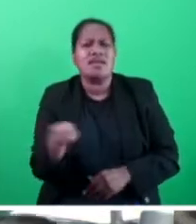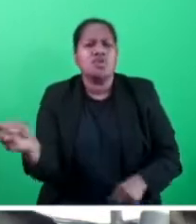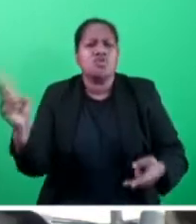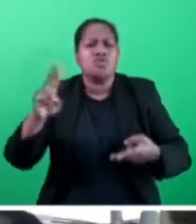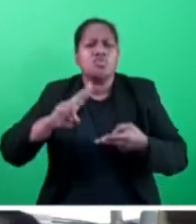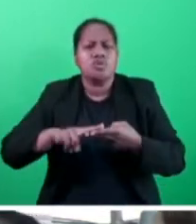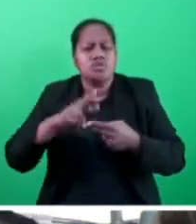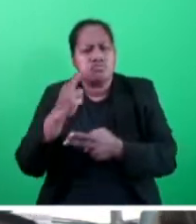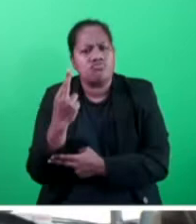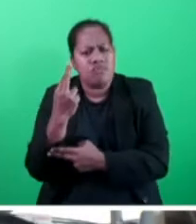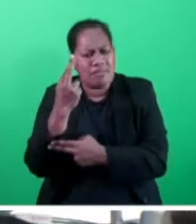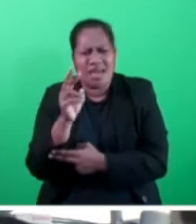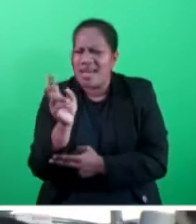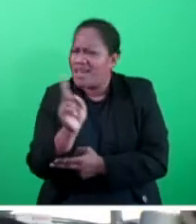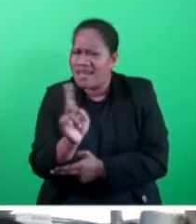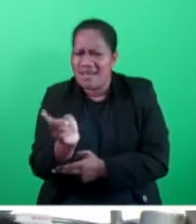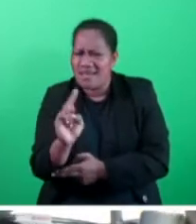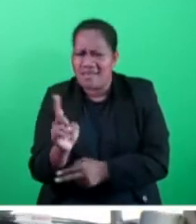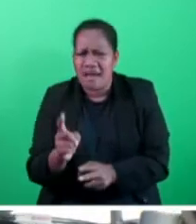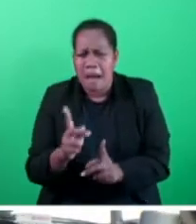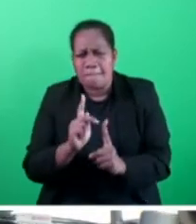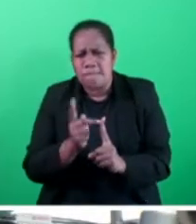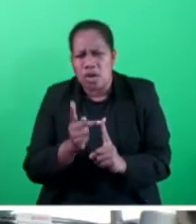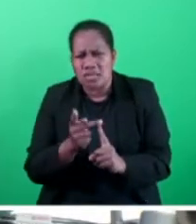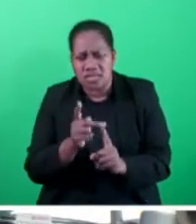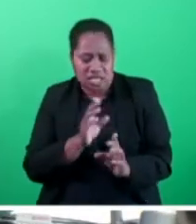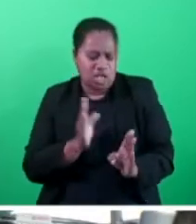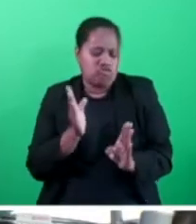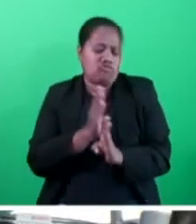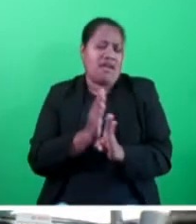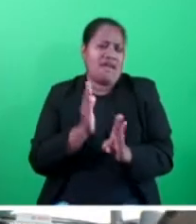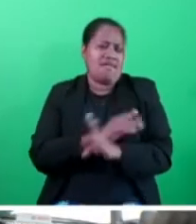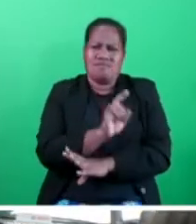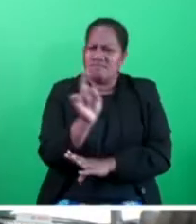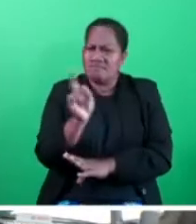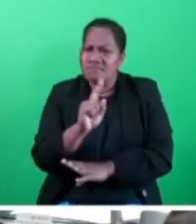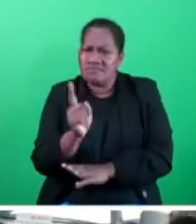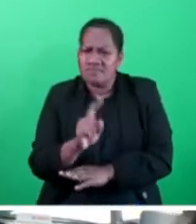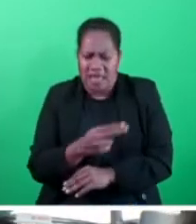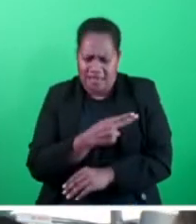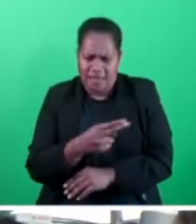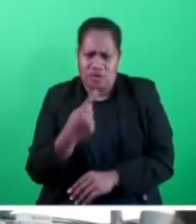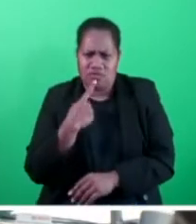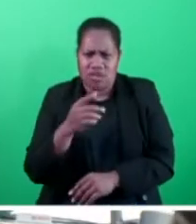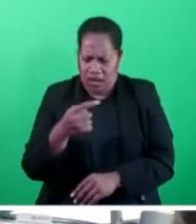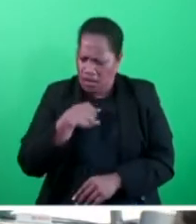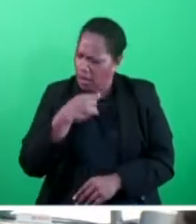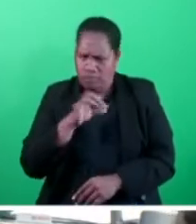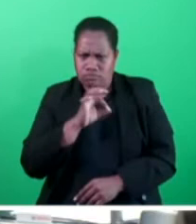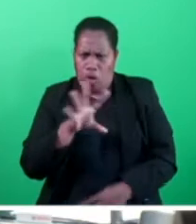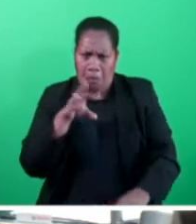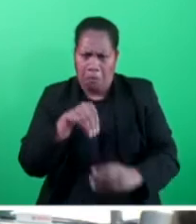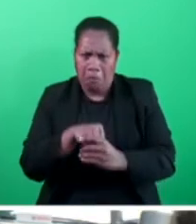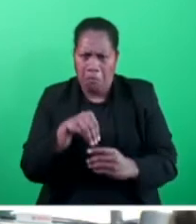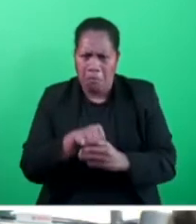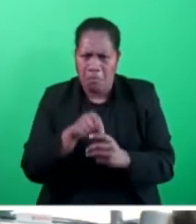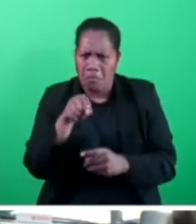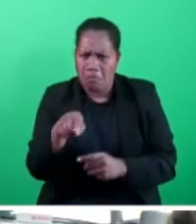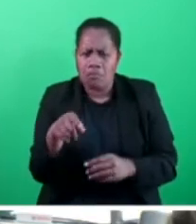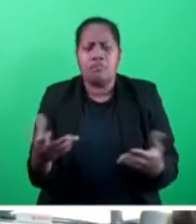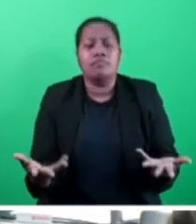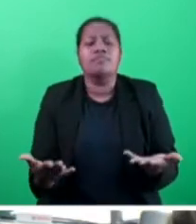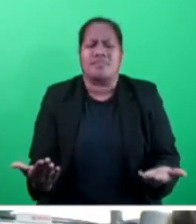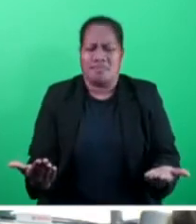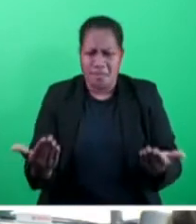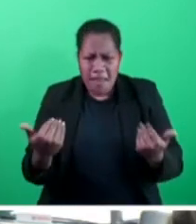play politics and hide from the tripartite forums and then claim that you were not part of the process. Come to the